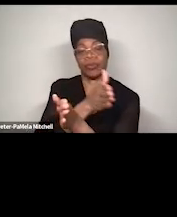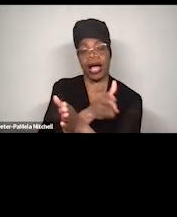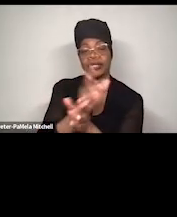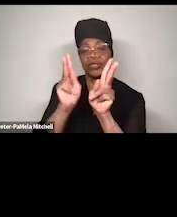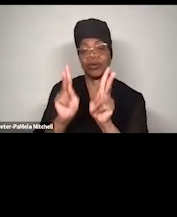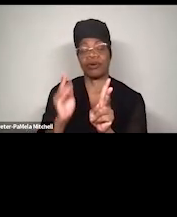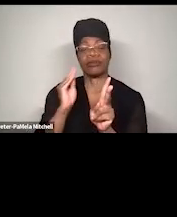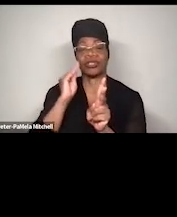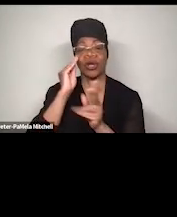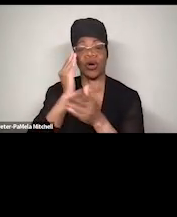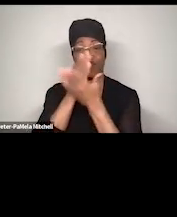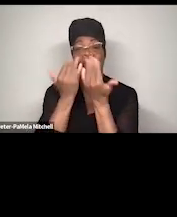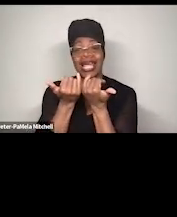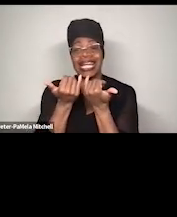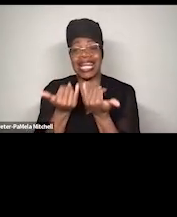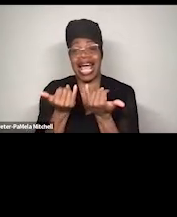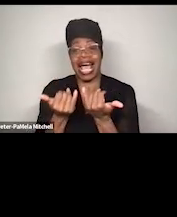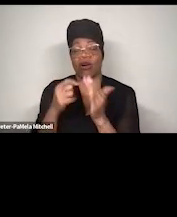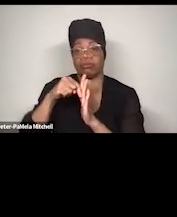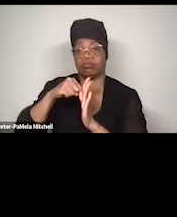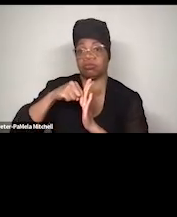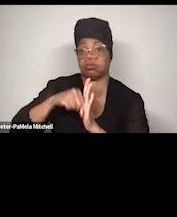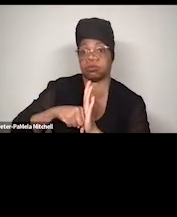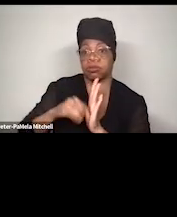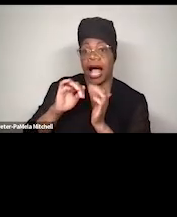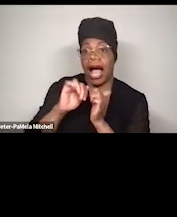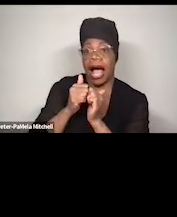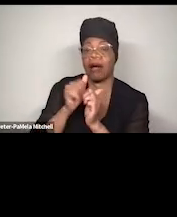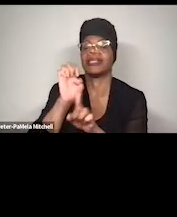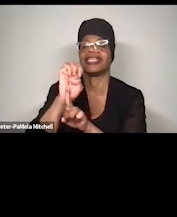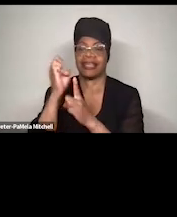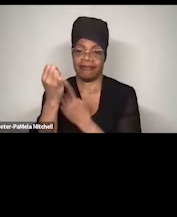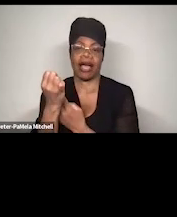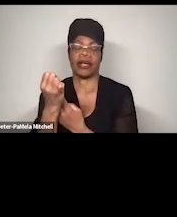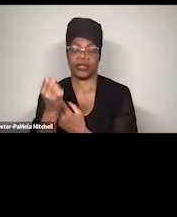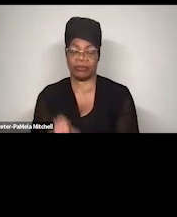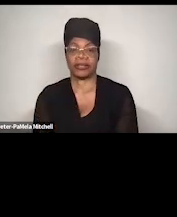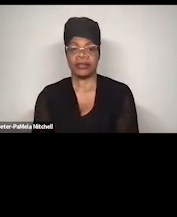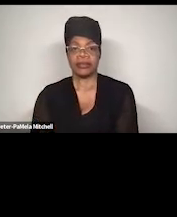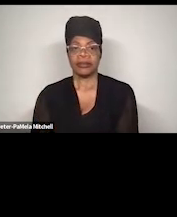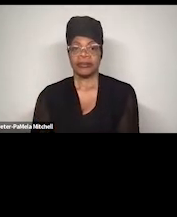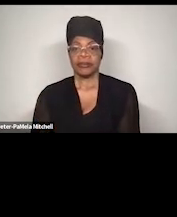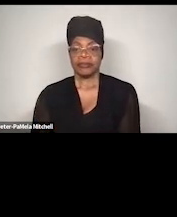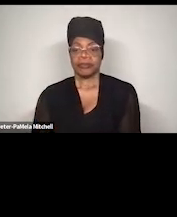and now are just being exacerbated by their environment. Go on to the next one.